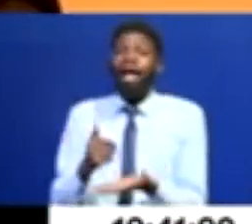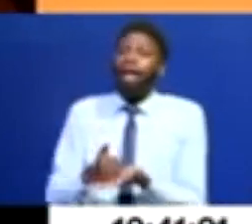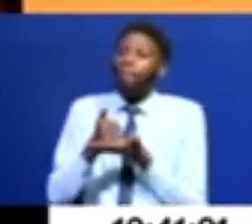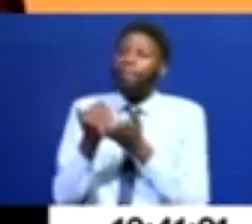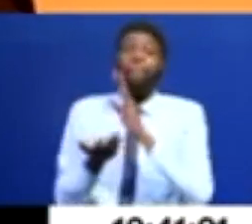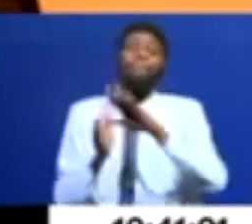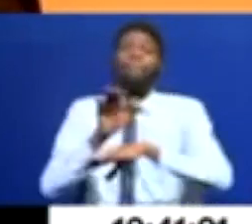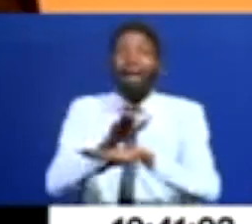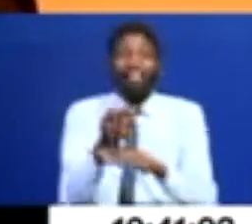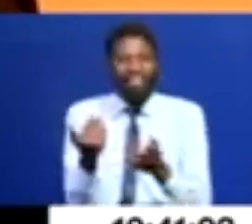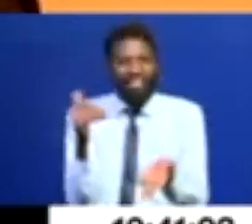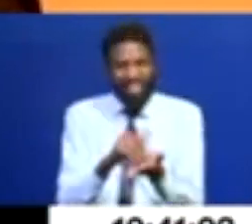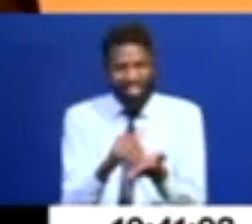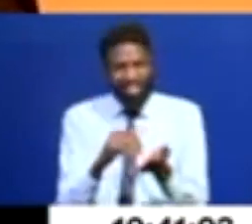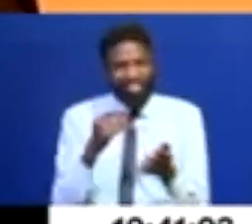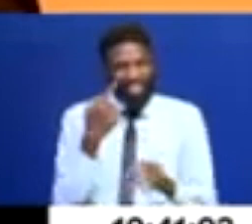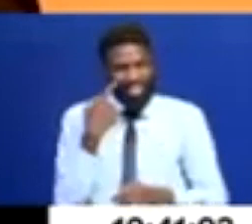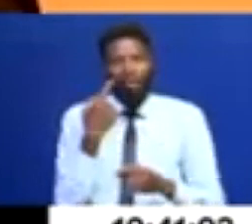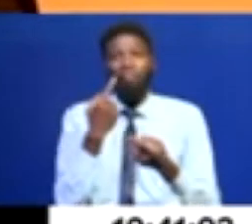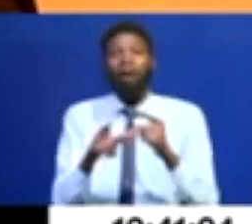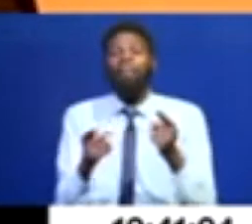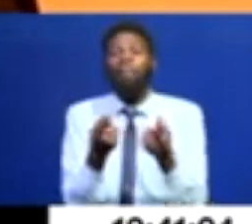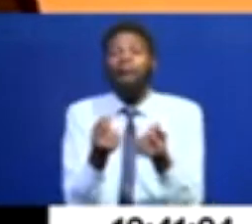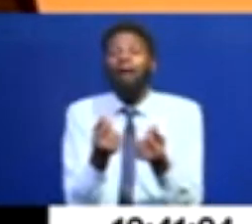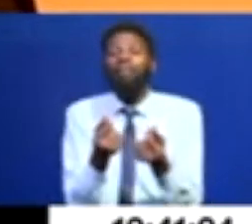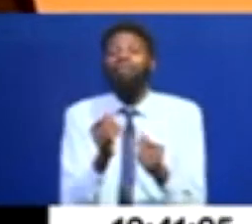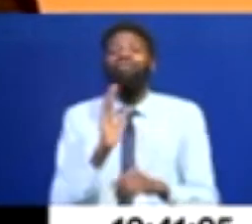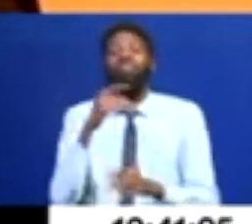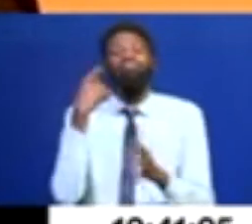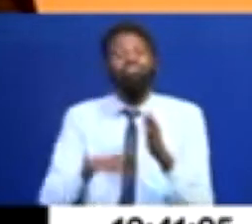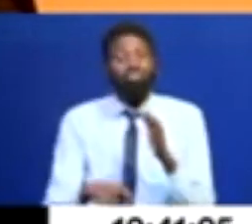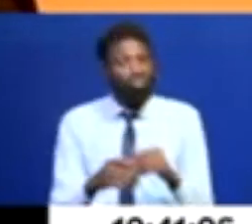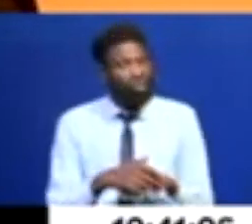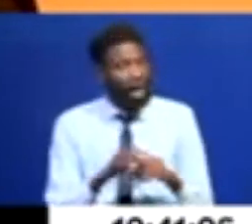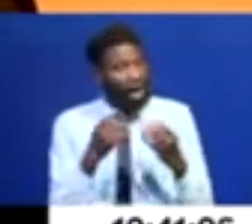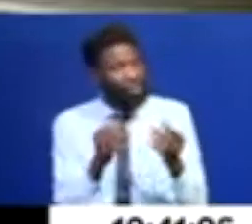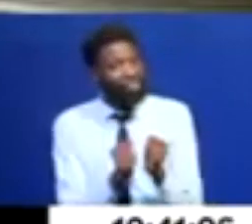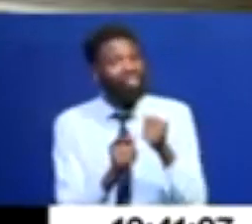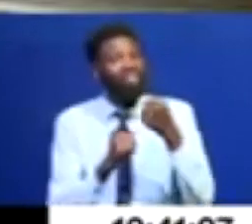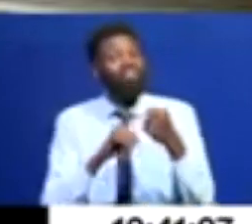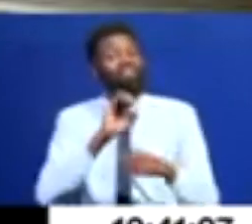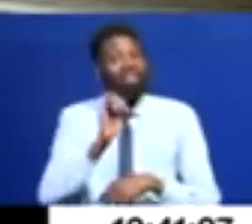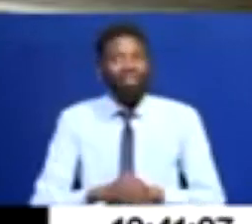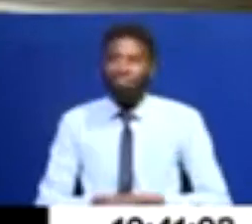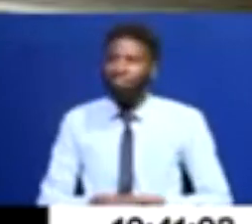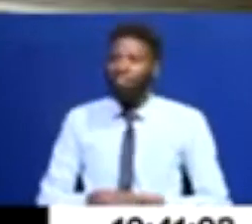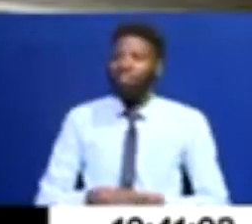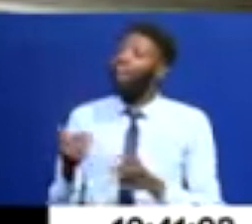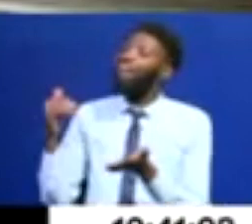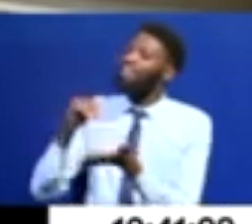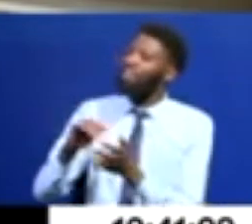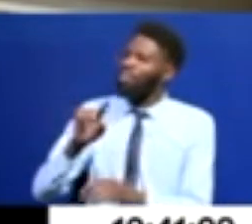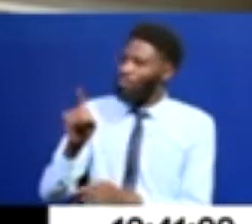be less by the amount that has been And it will be 16%. 16%. And so then this begs the other question. I mean, if,